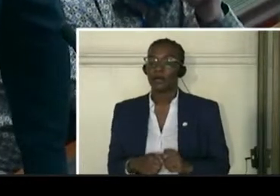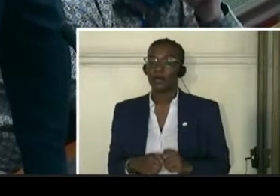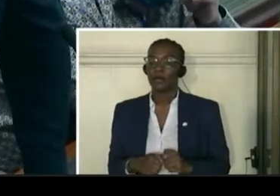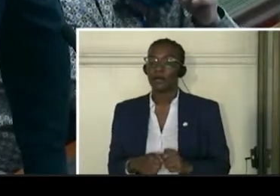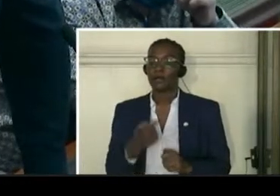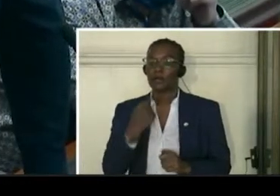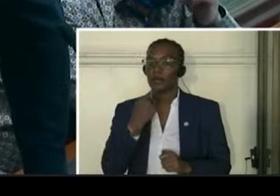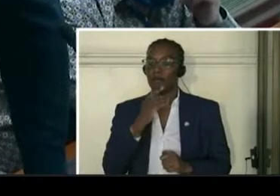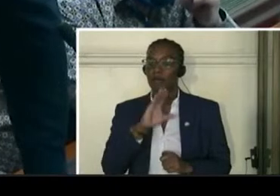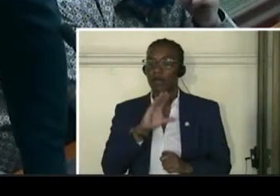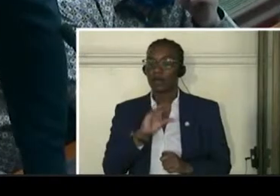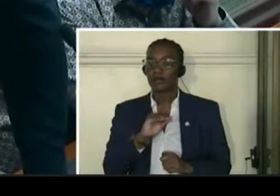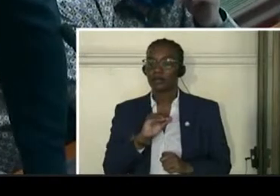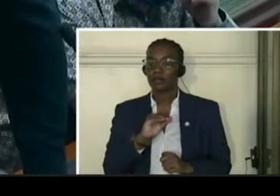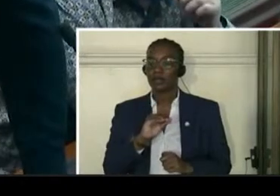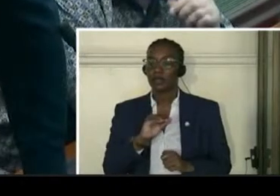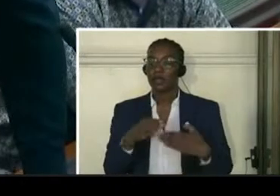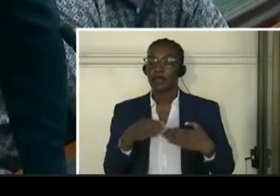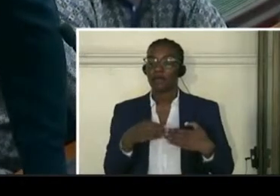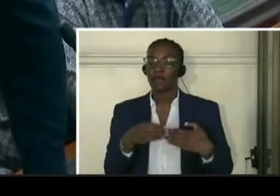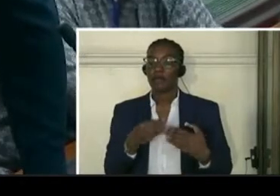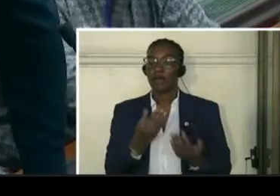I'm asking if a member can take a question.